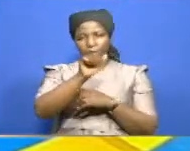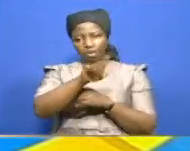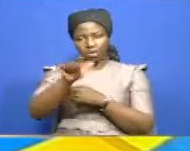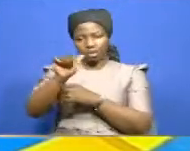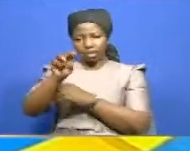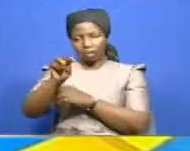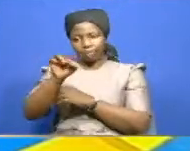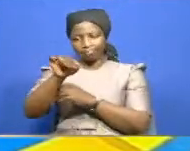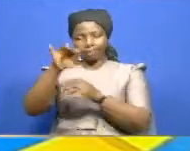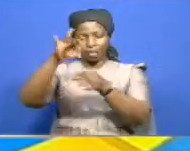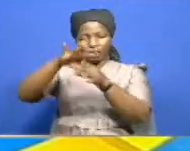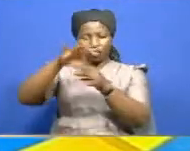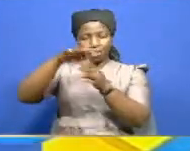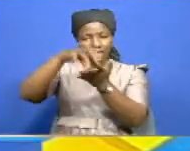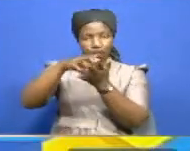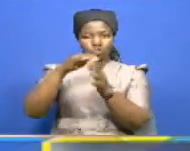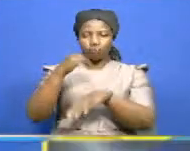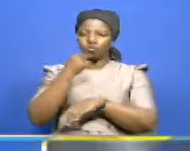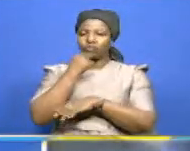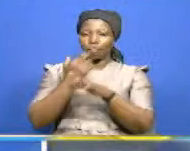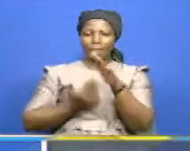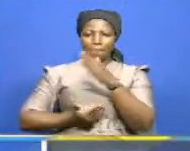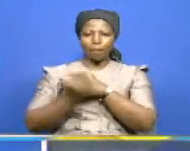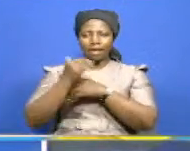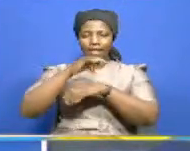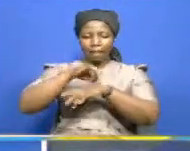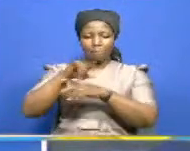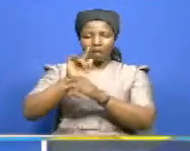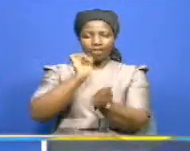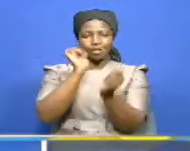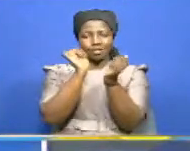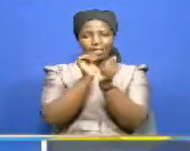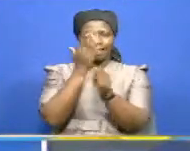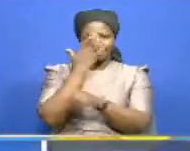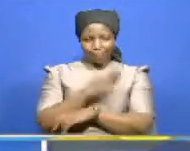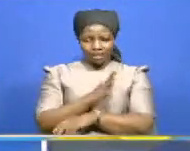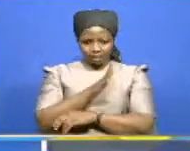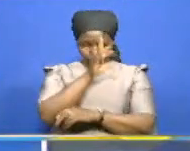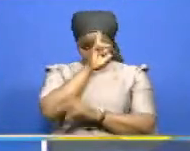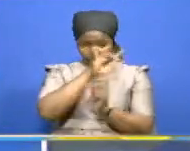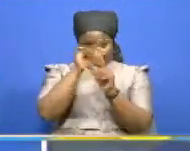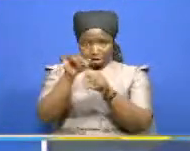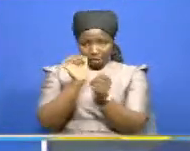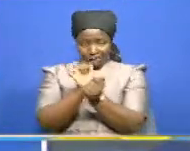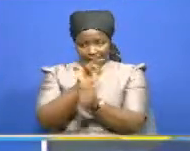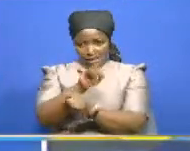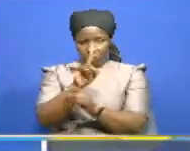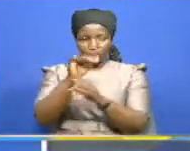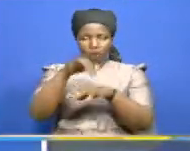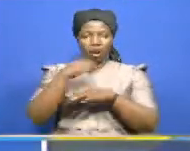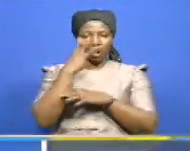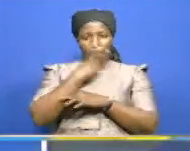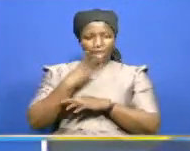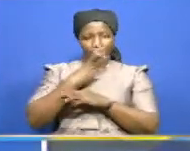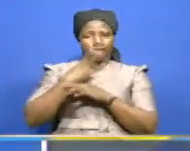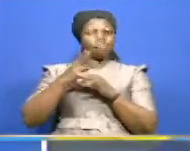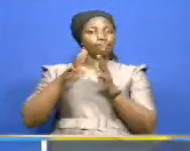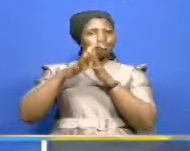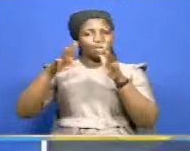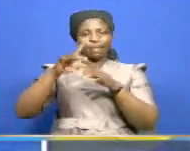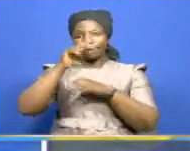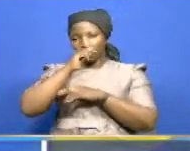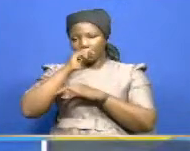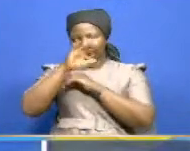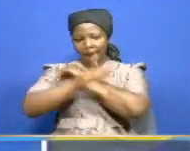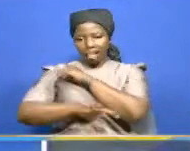was at a polling station on Tuesday morning when he was arrested by police officers. On Wednesday, mainland Tanzania goes to the